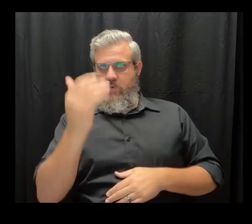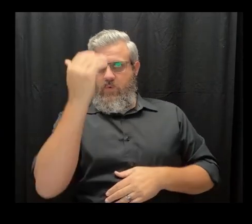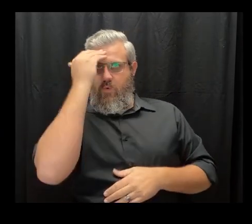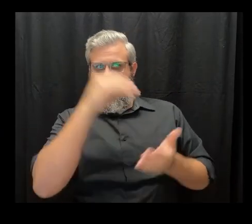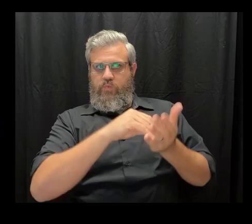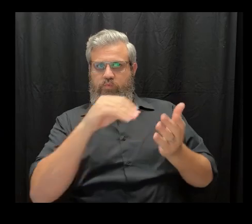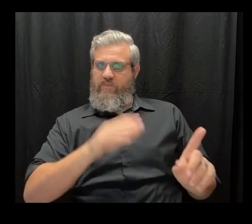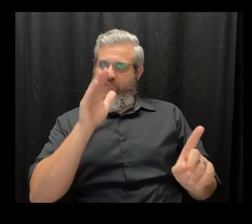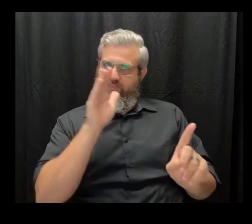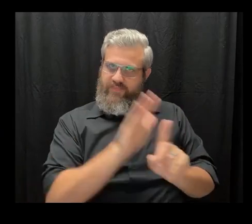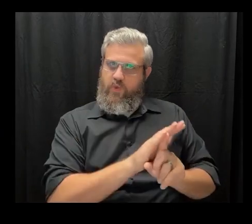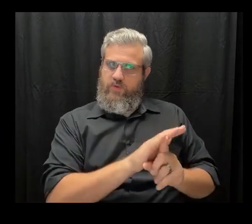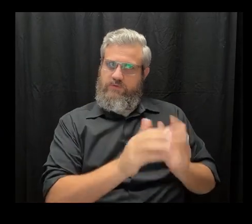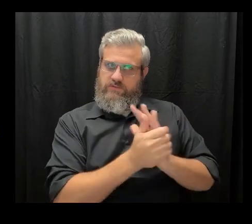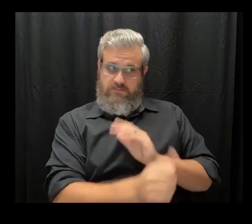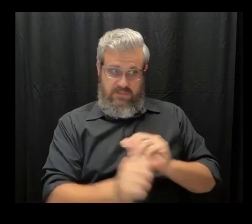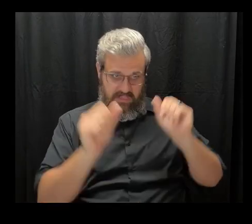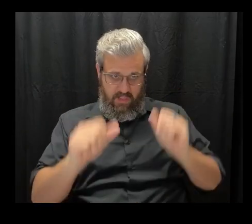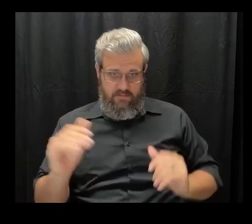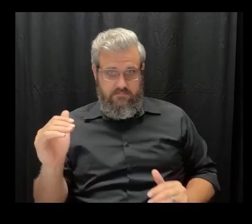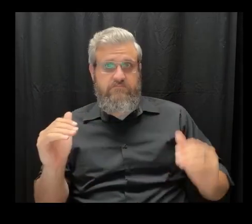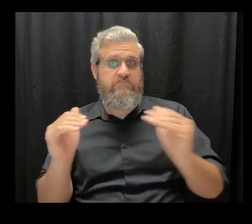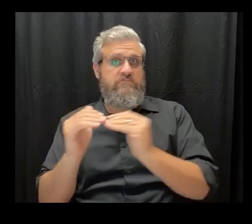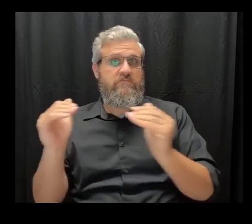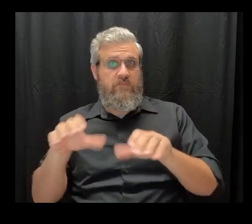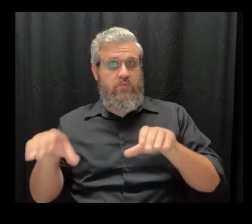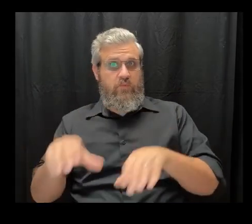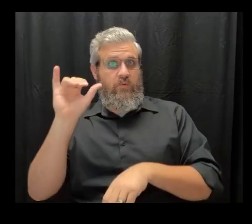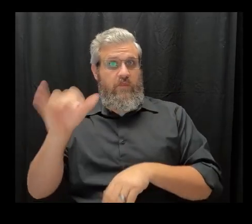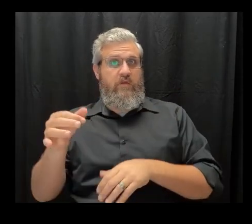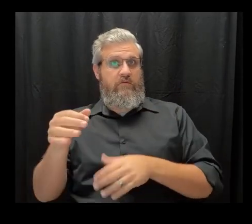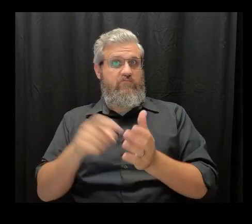to perform the required behavior.